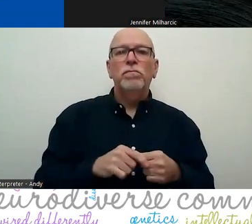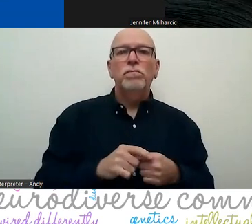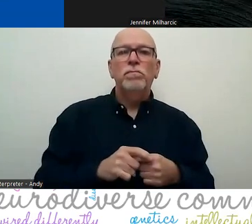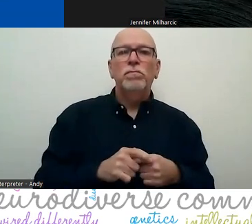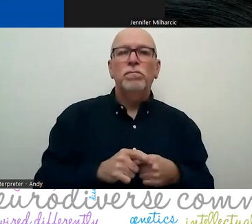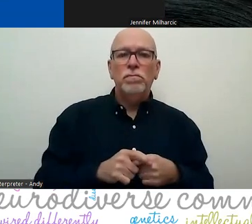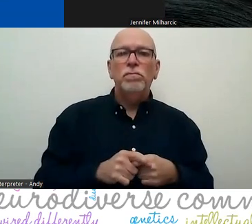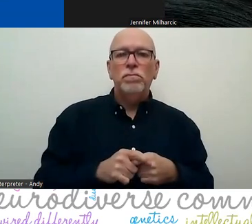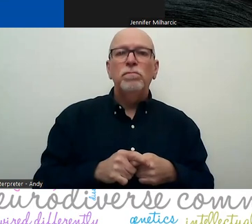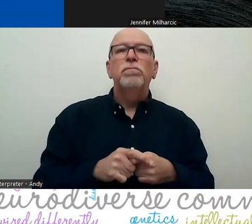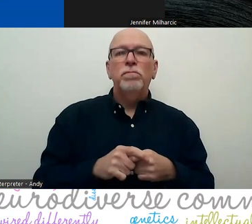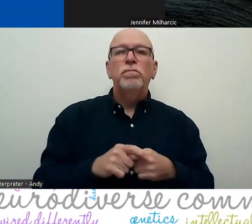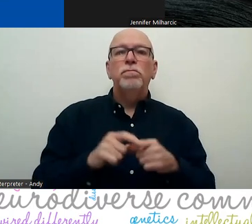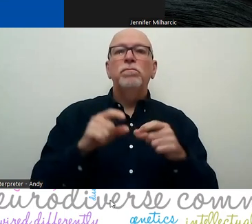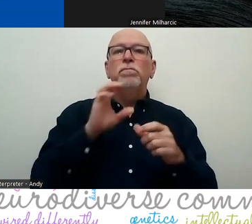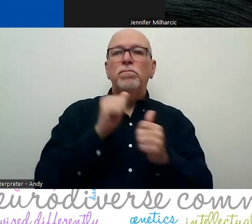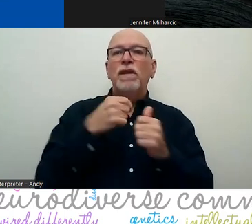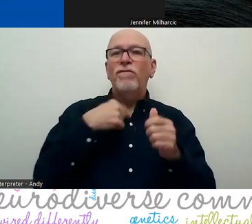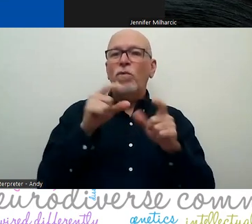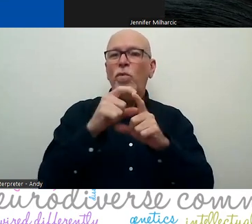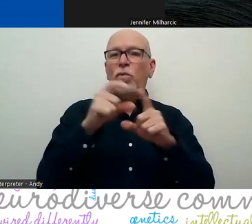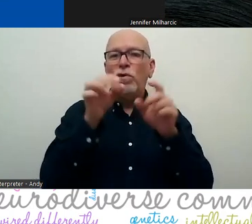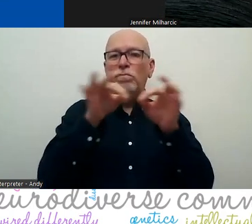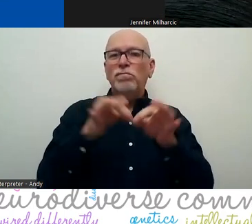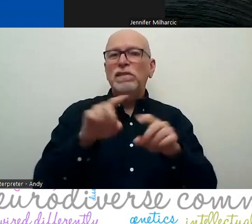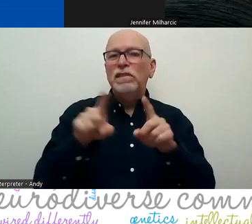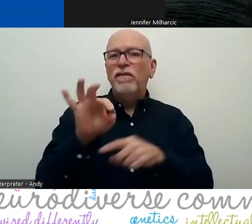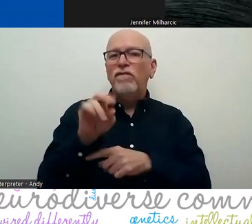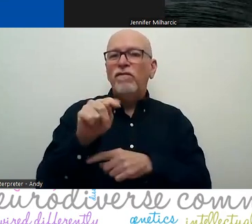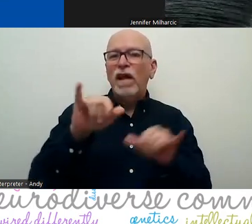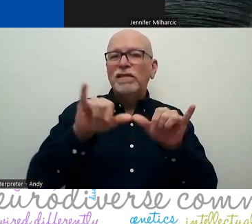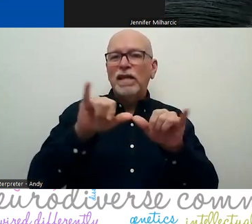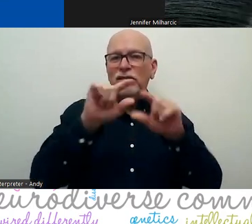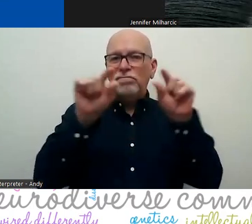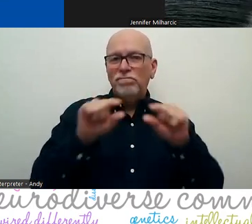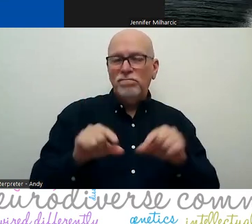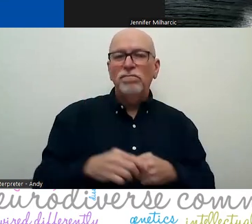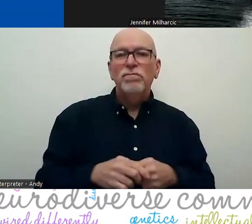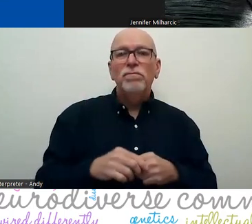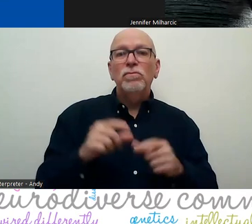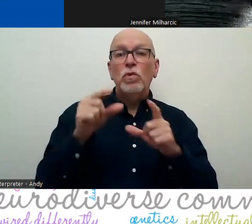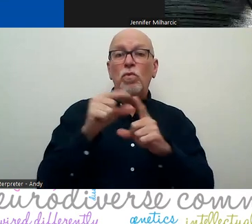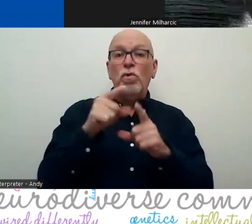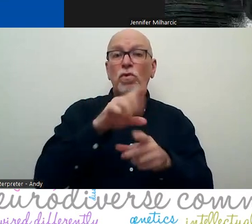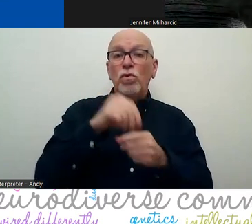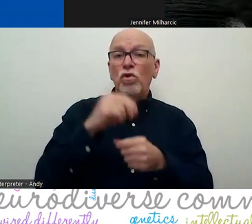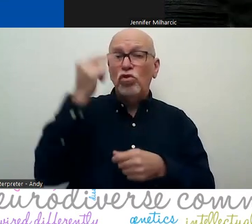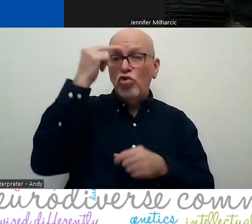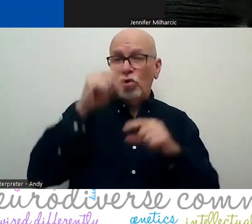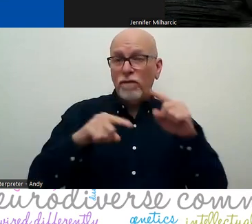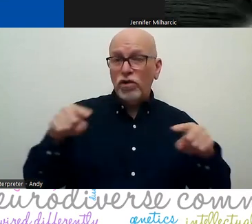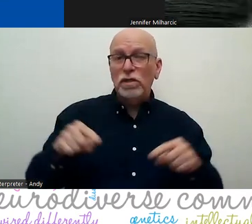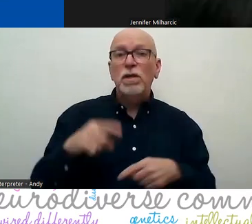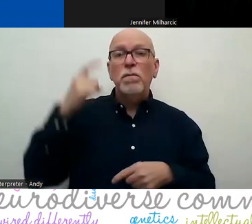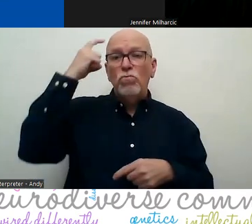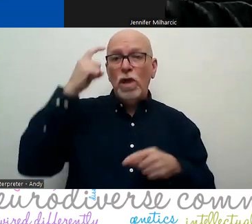this slide has a graphic with words written in different fonts and sizes the words include neurodiversity brain